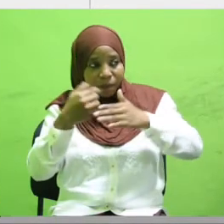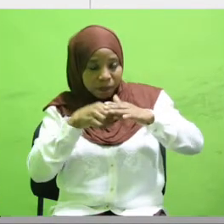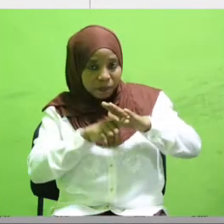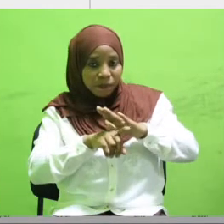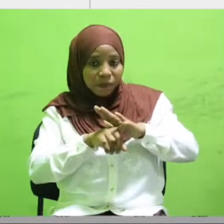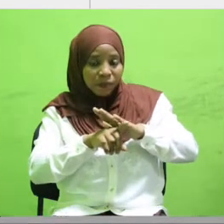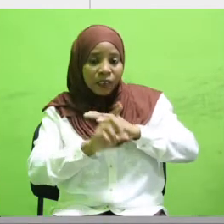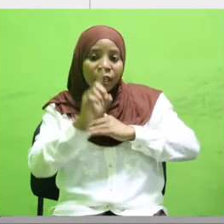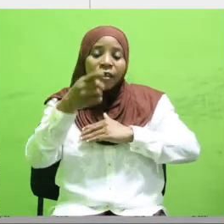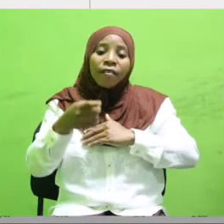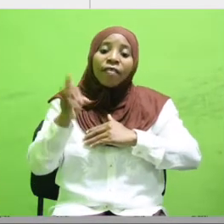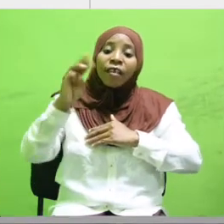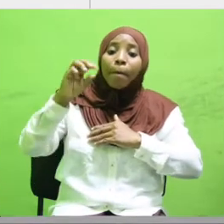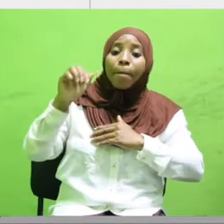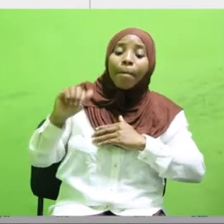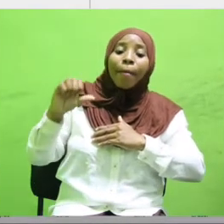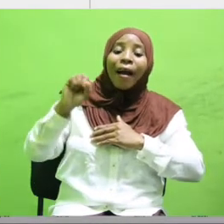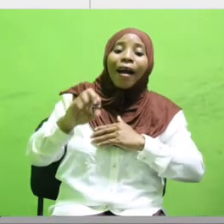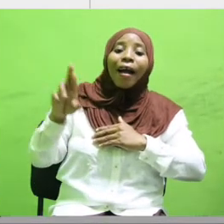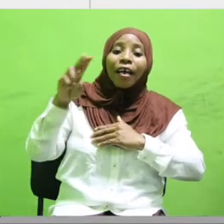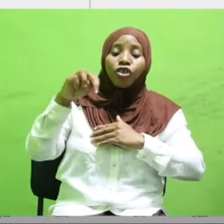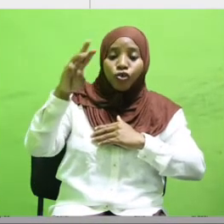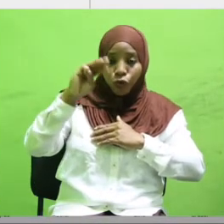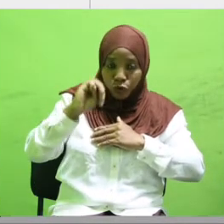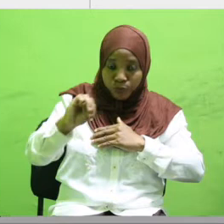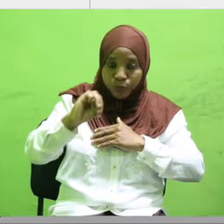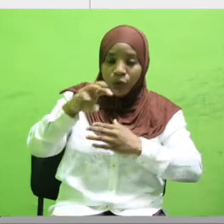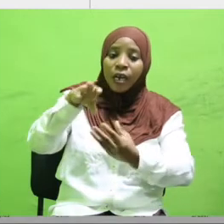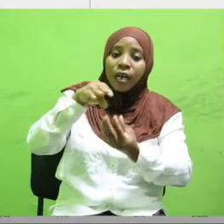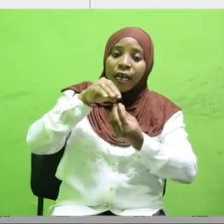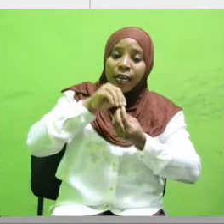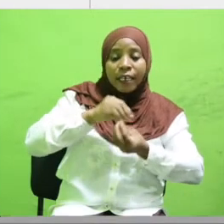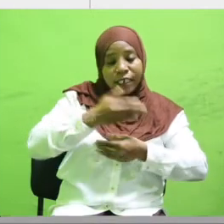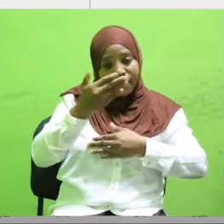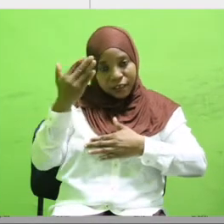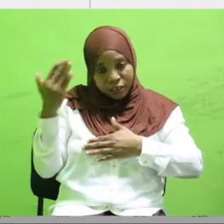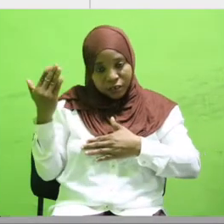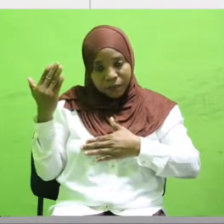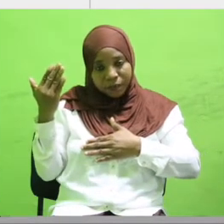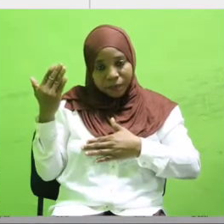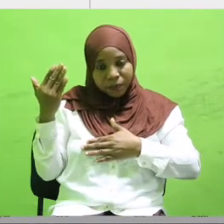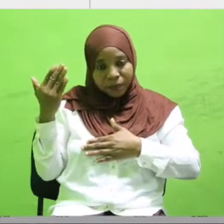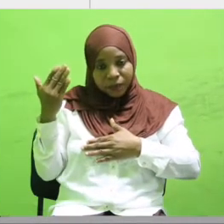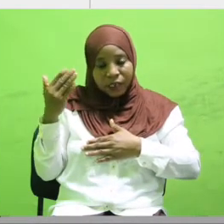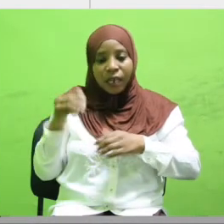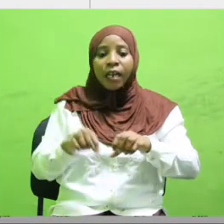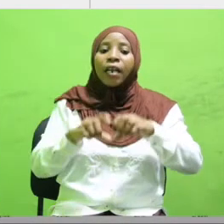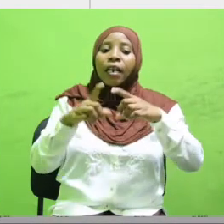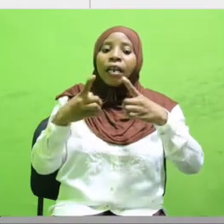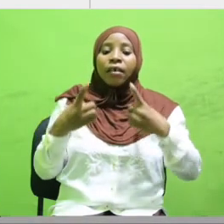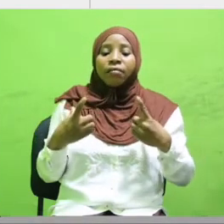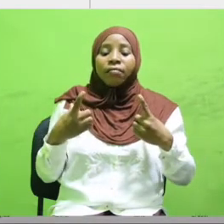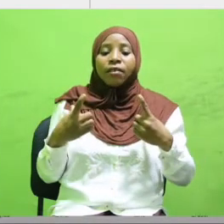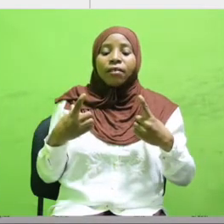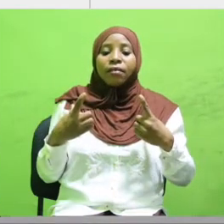mildew, while in phylum Basidiomycota, there's the mushroom, toadstool, puffball, and etc.,